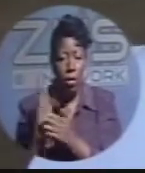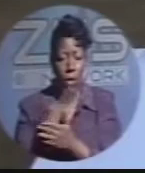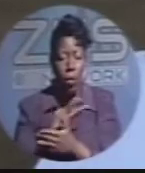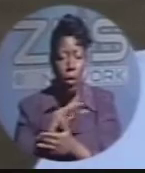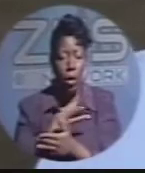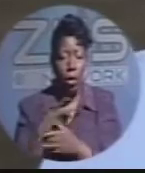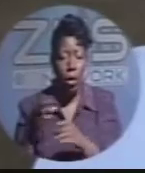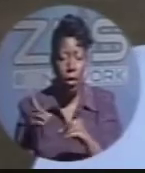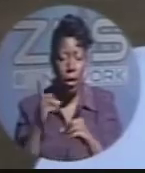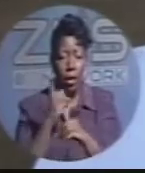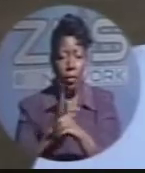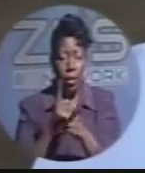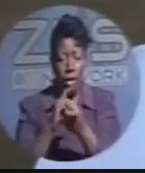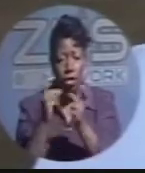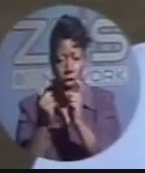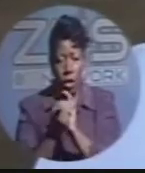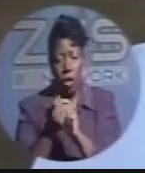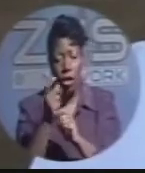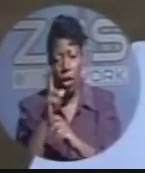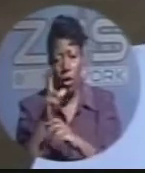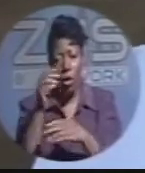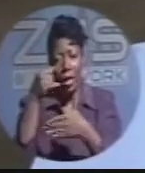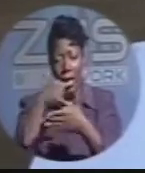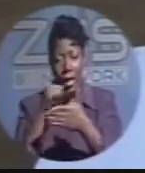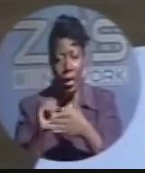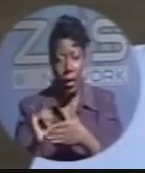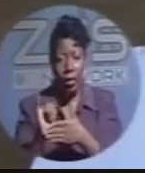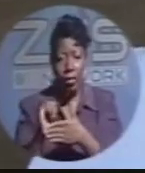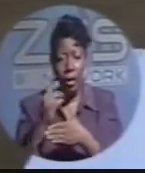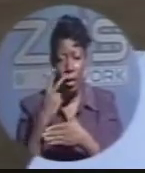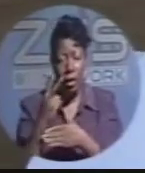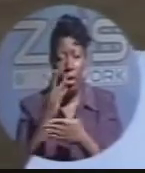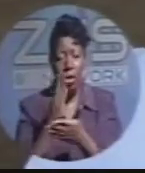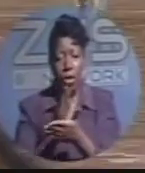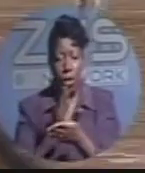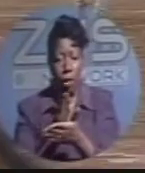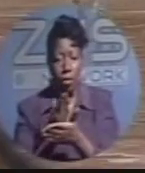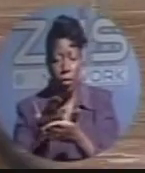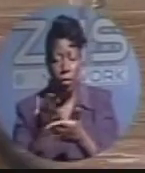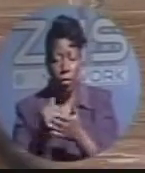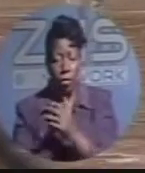did a defensive change in the third inning, as you saw, and that really stopped the bleeding.